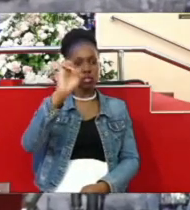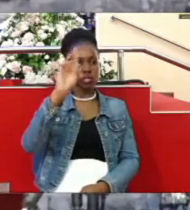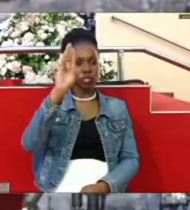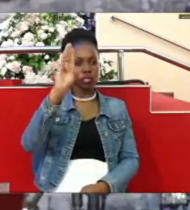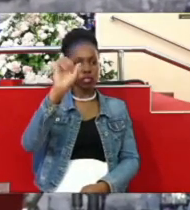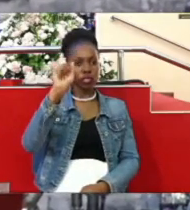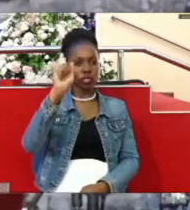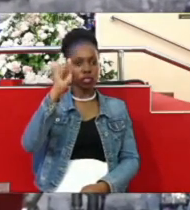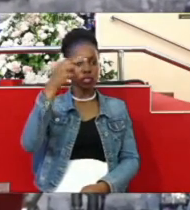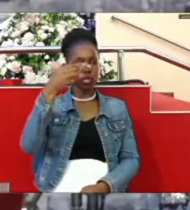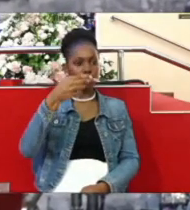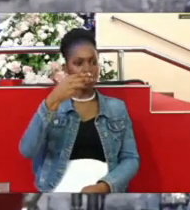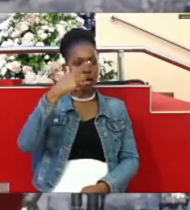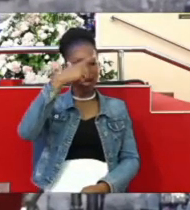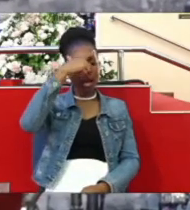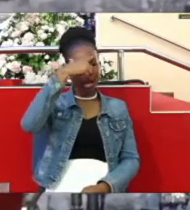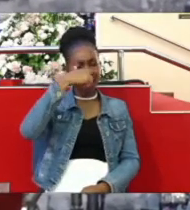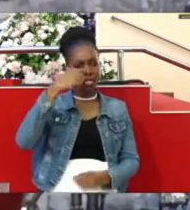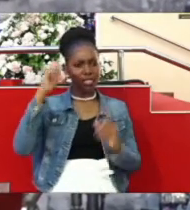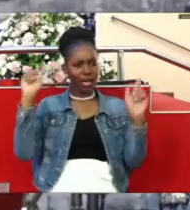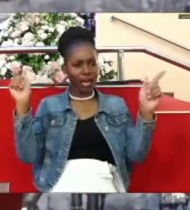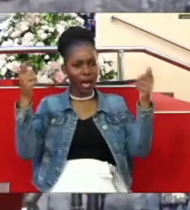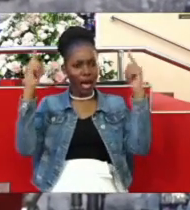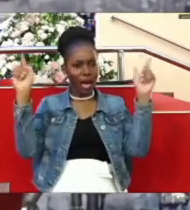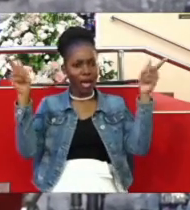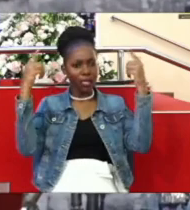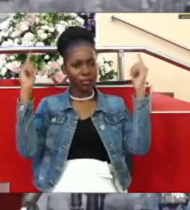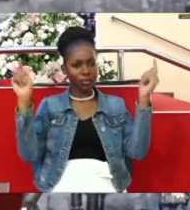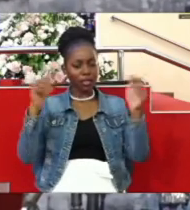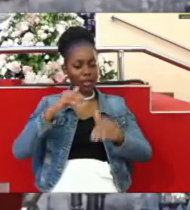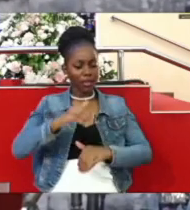Isaac huntsmen, they dug it